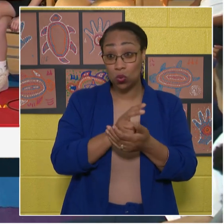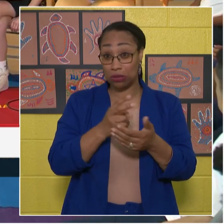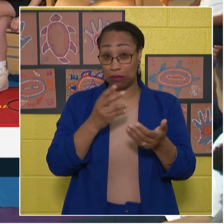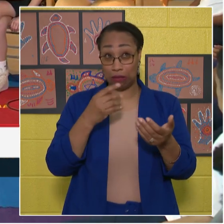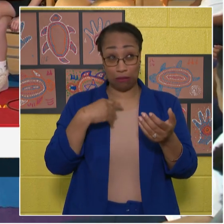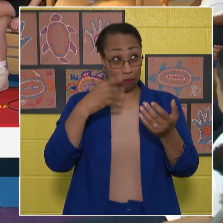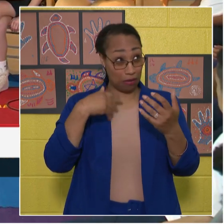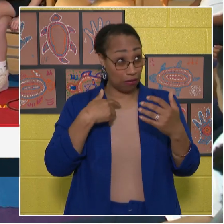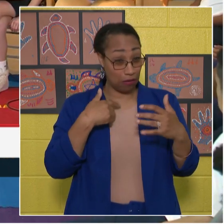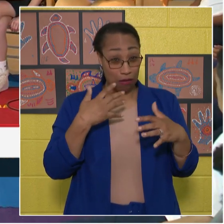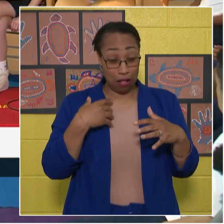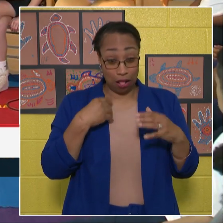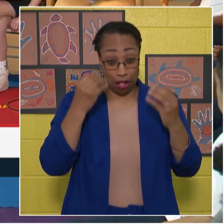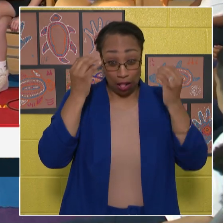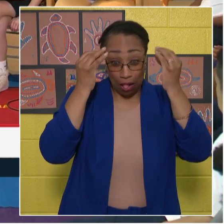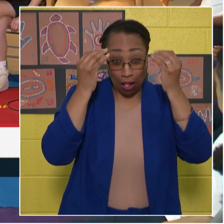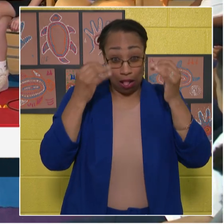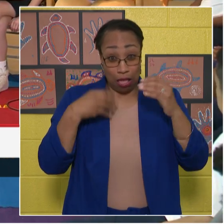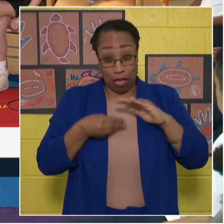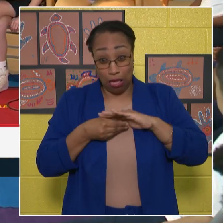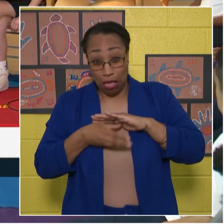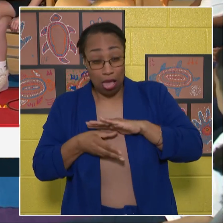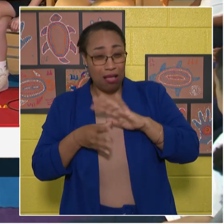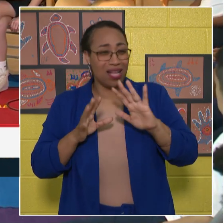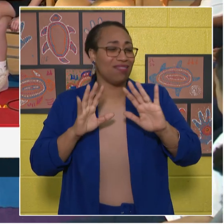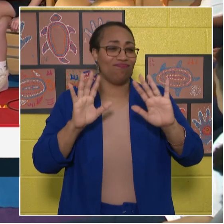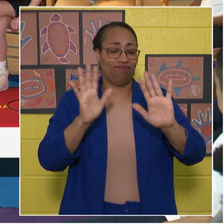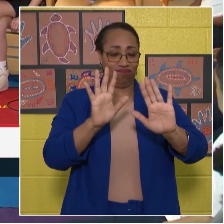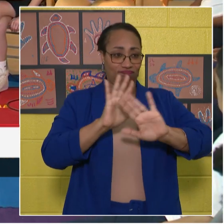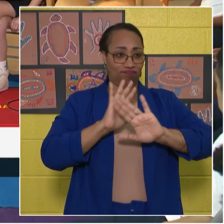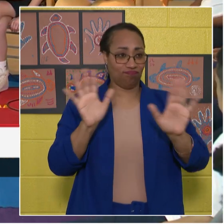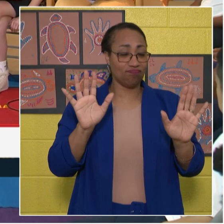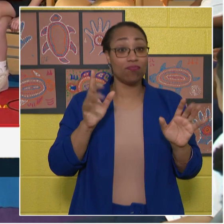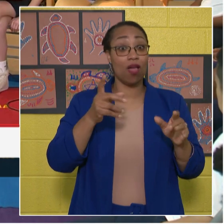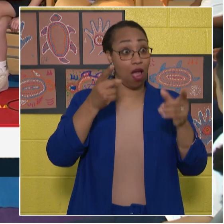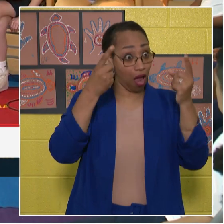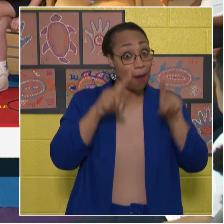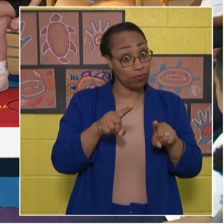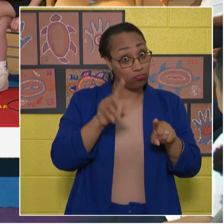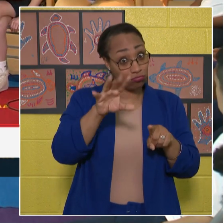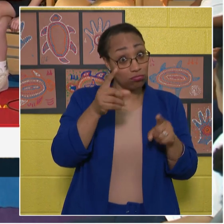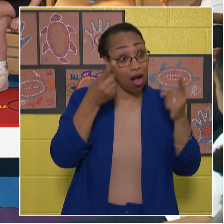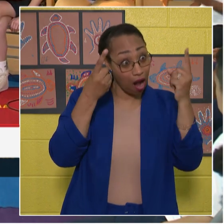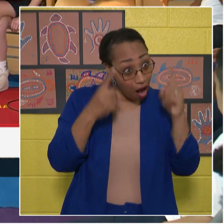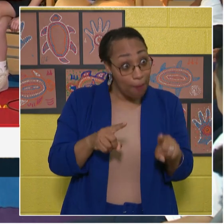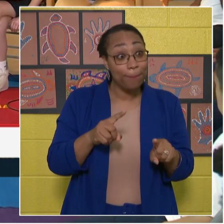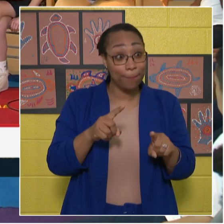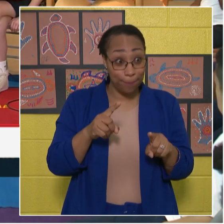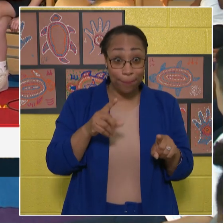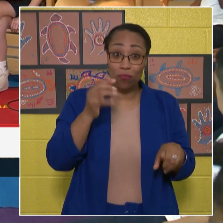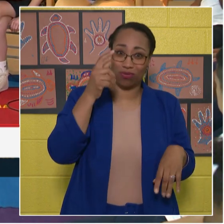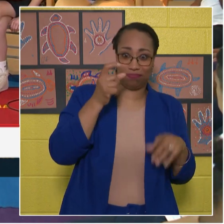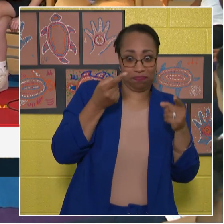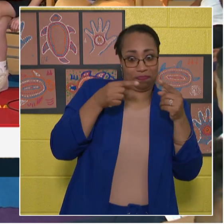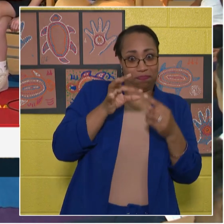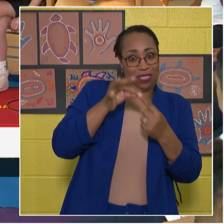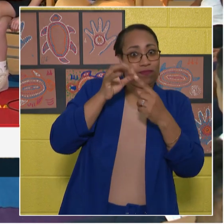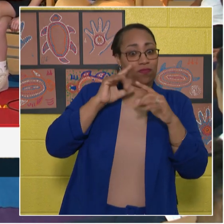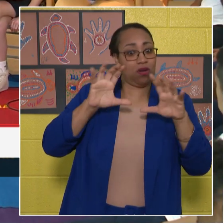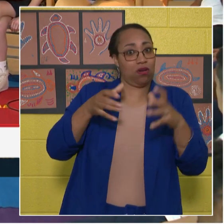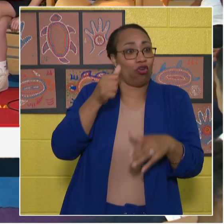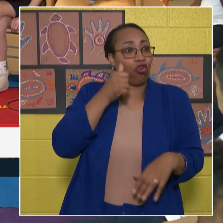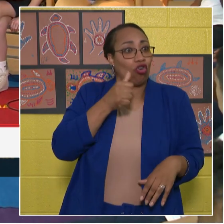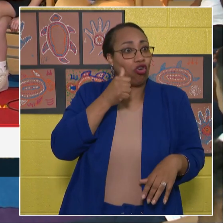happens a lot, and it happens a lot to girls. And so we want to always